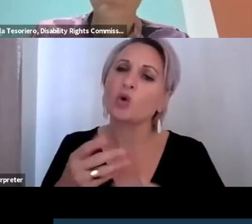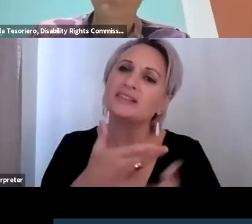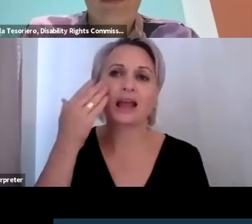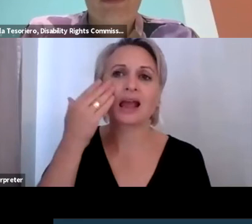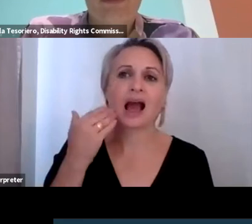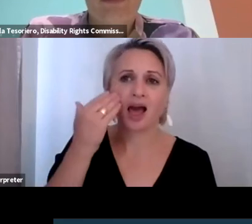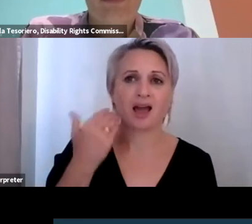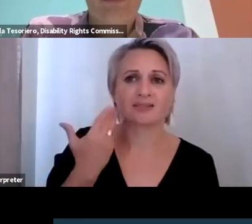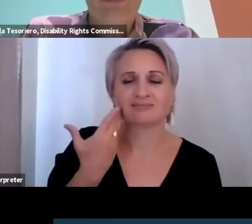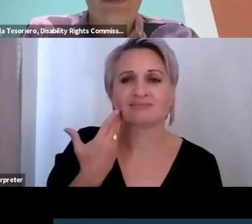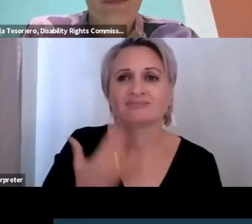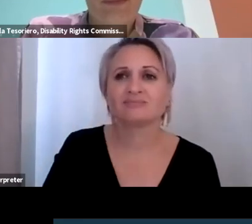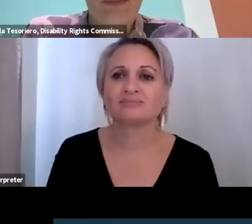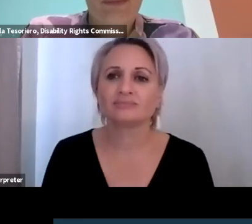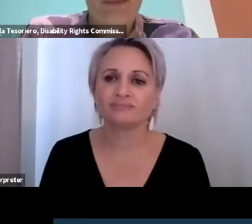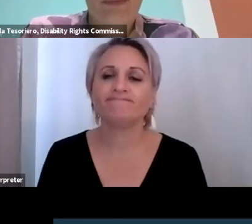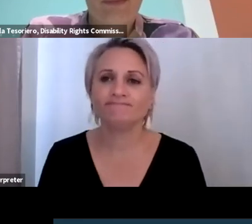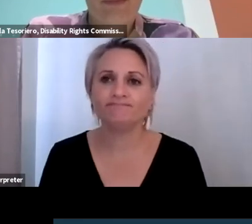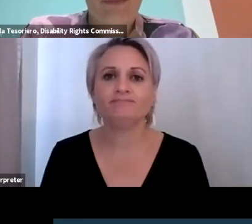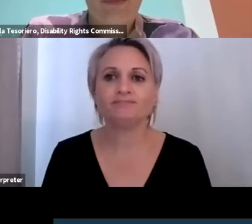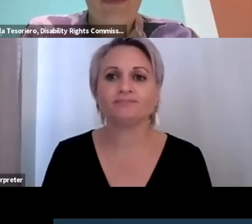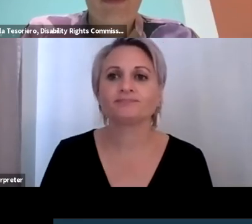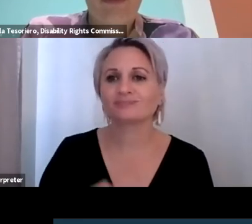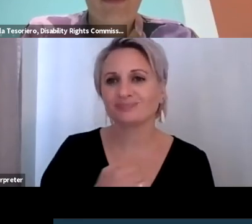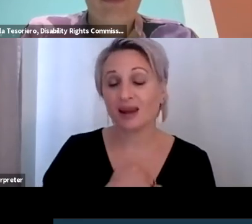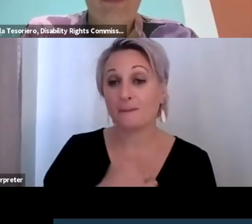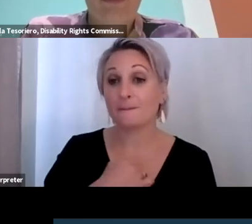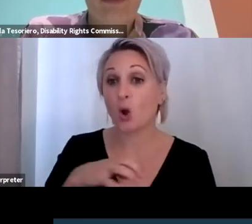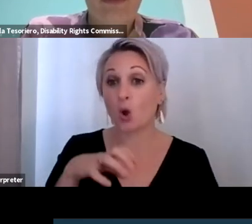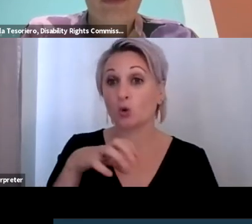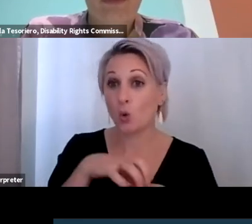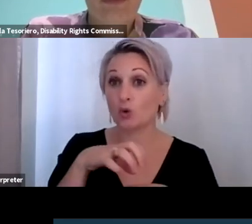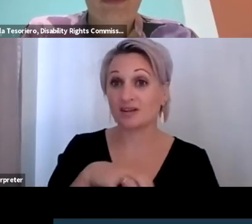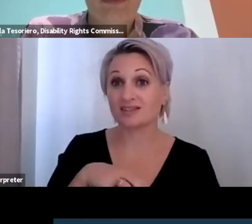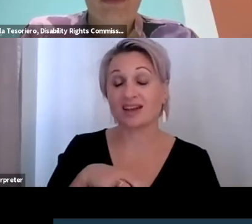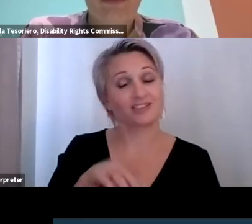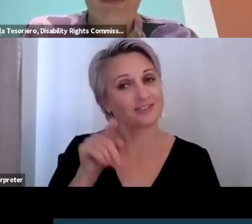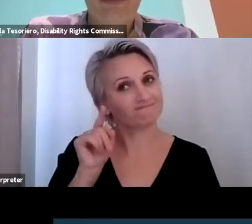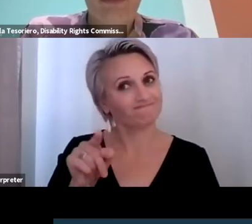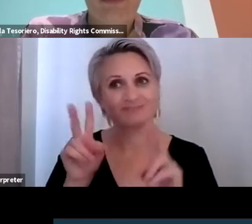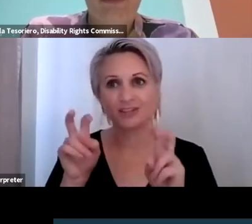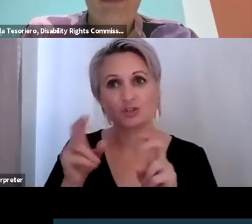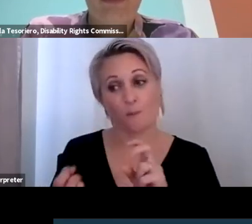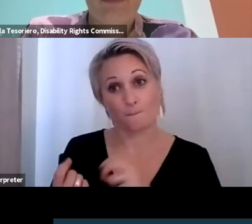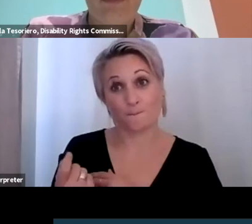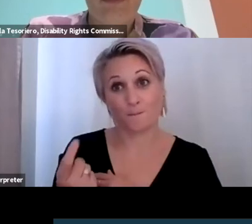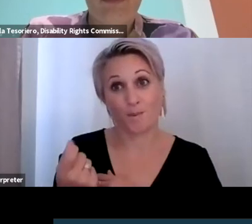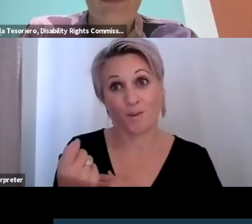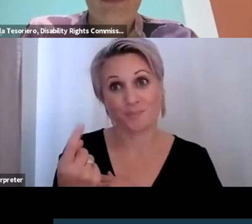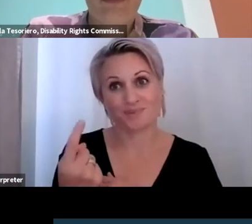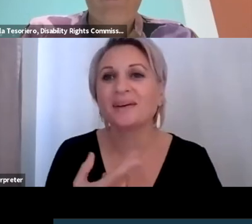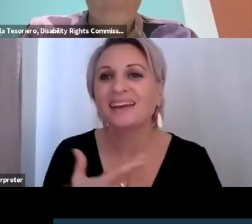colour. Not an unfamiliar issue in my own organisation, actually. Does anyone want to tackle